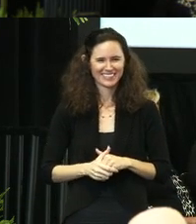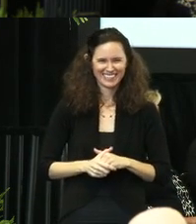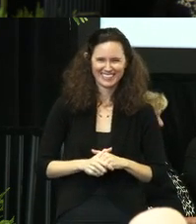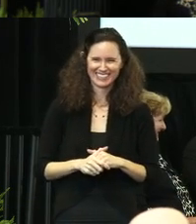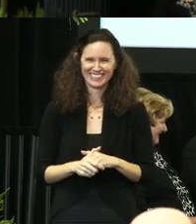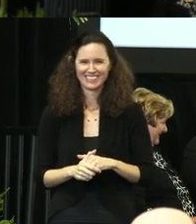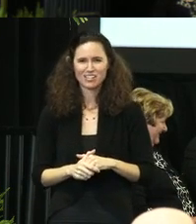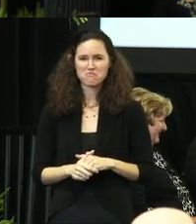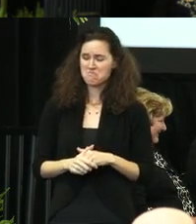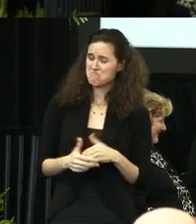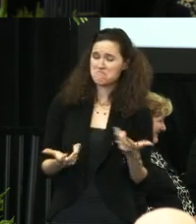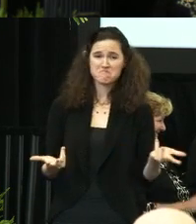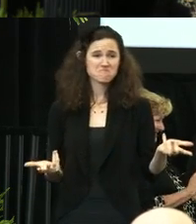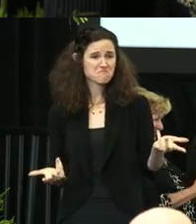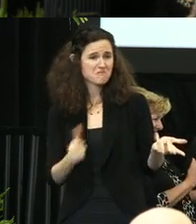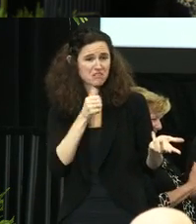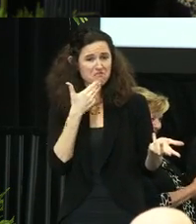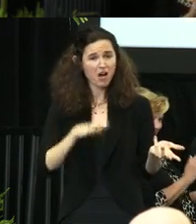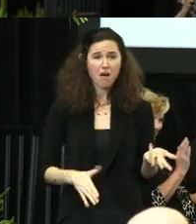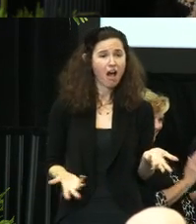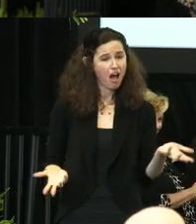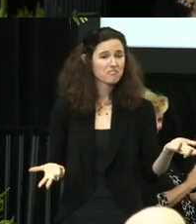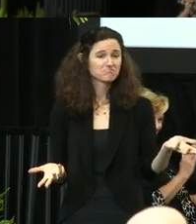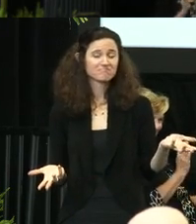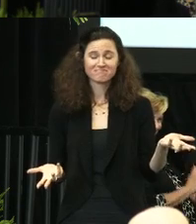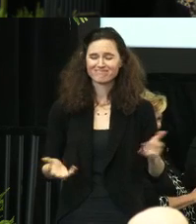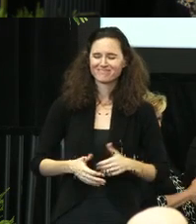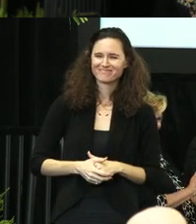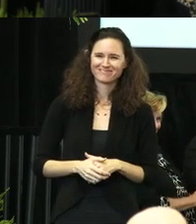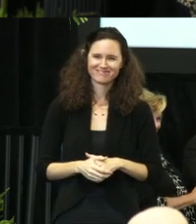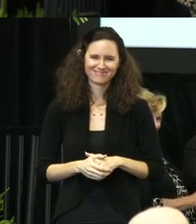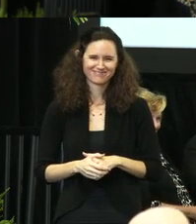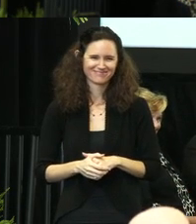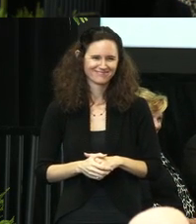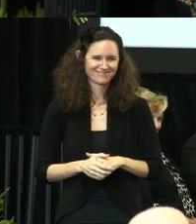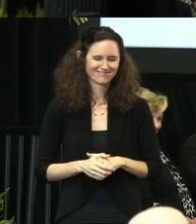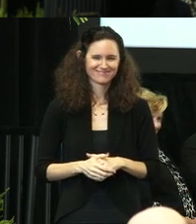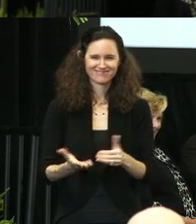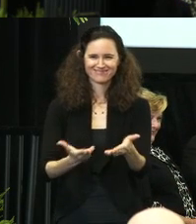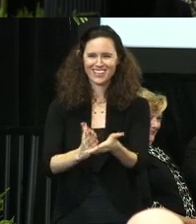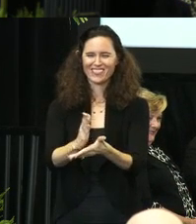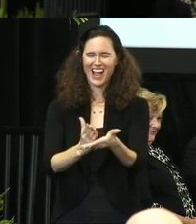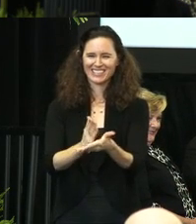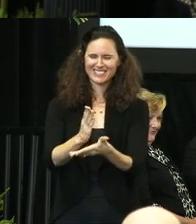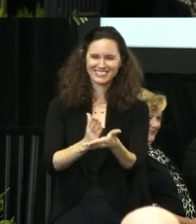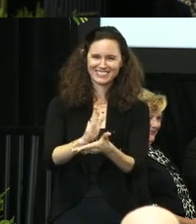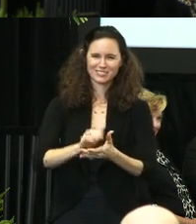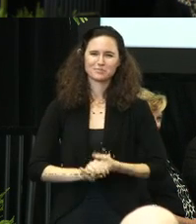That wasn't bad. That wasn't bad. Okay. All right. So,